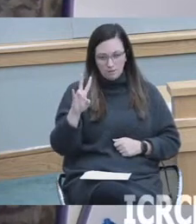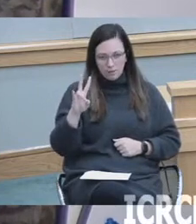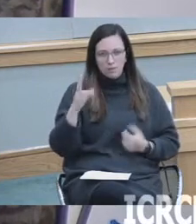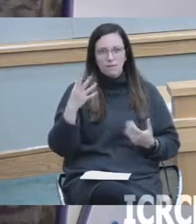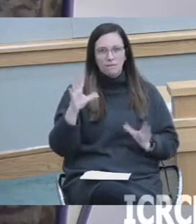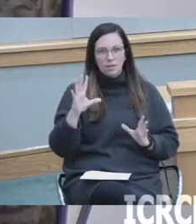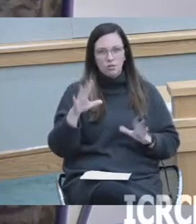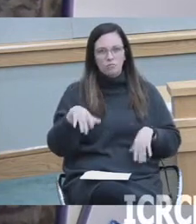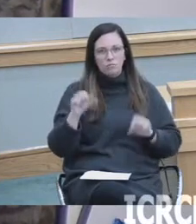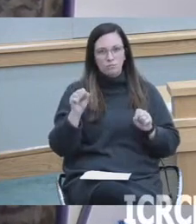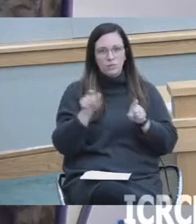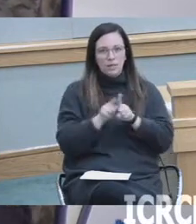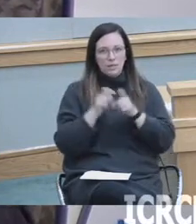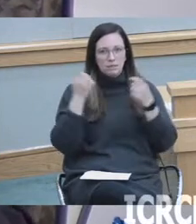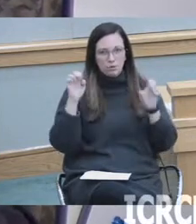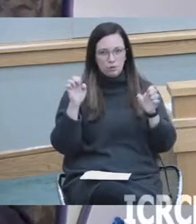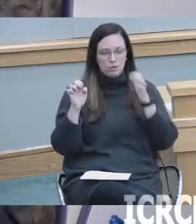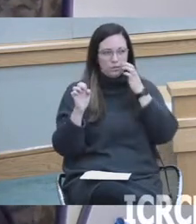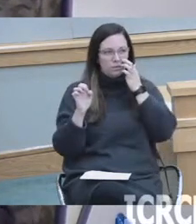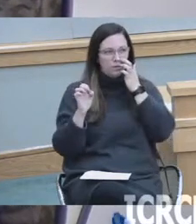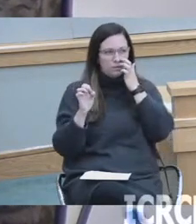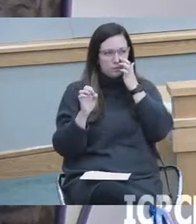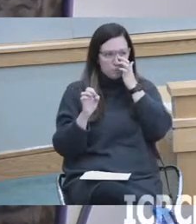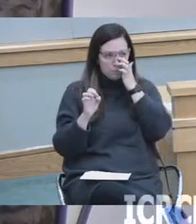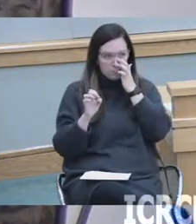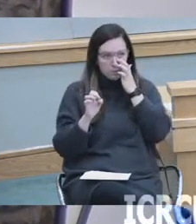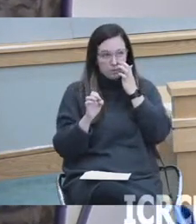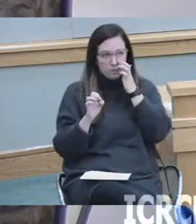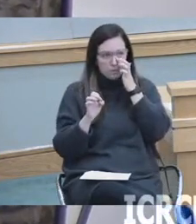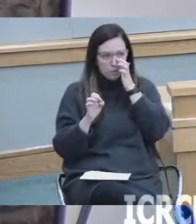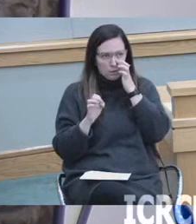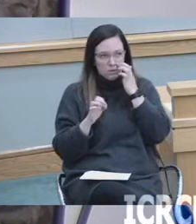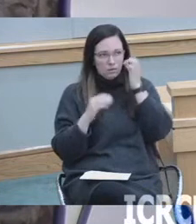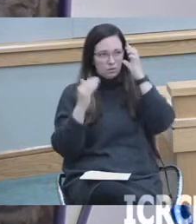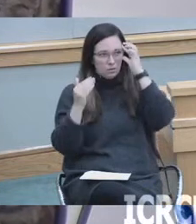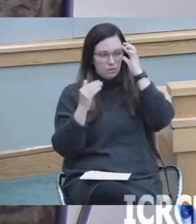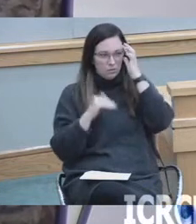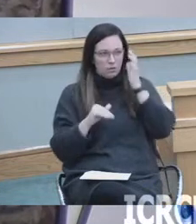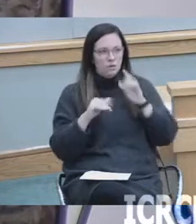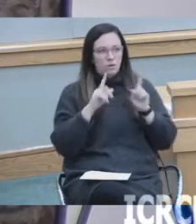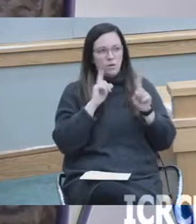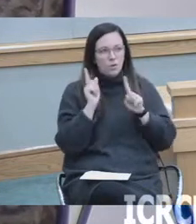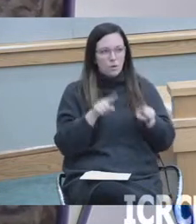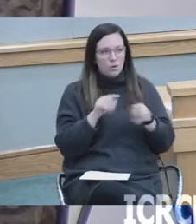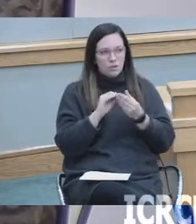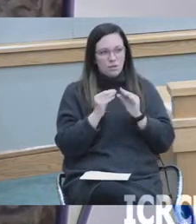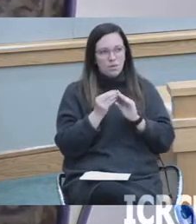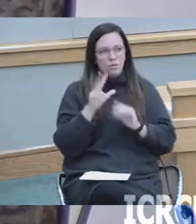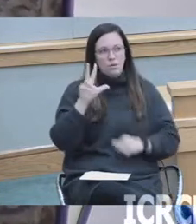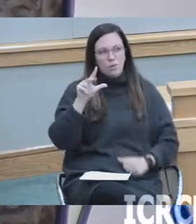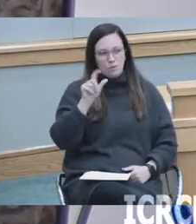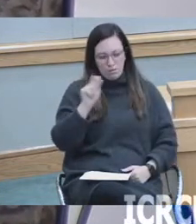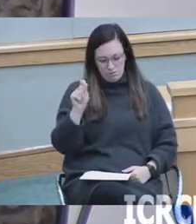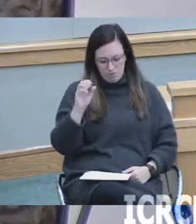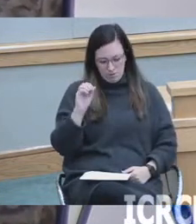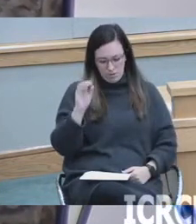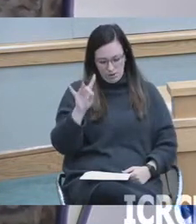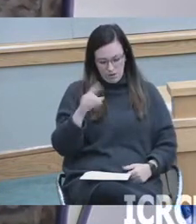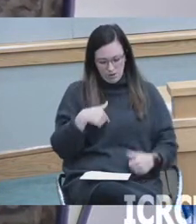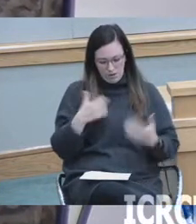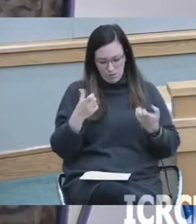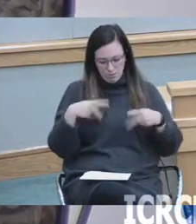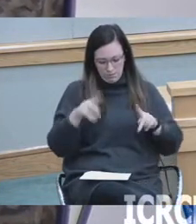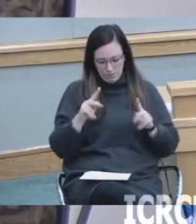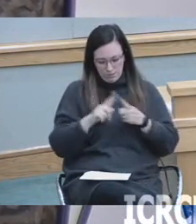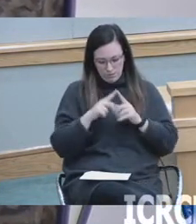23-07 adopted as an emergency. Next is ordinance 23-08. I'd like permission to read it by